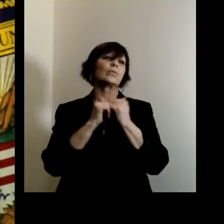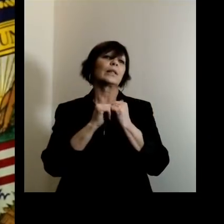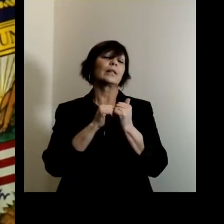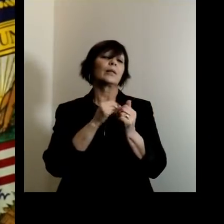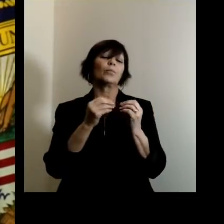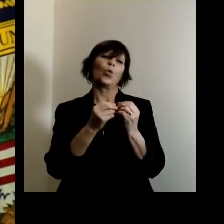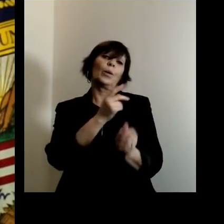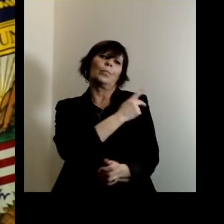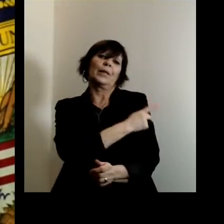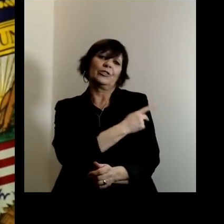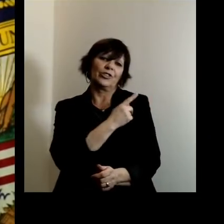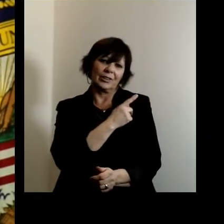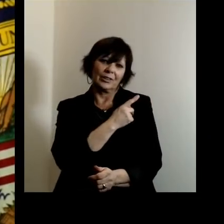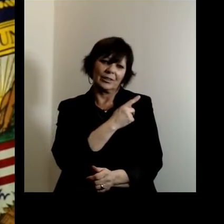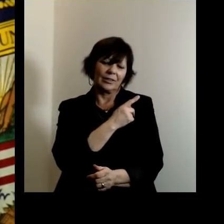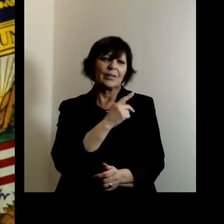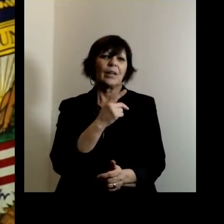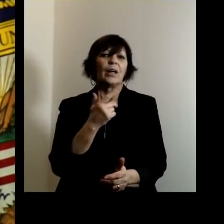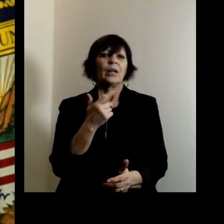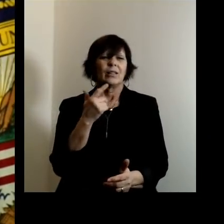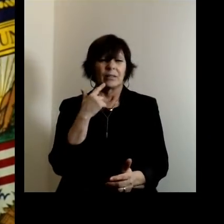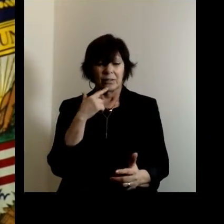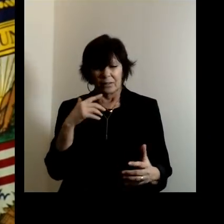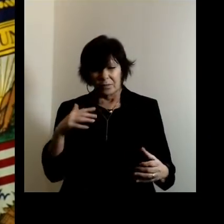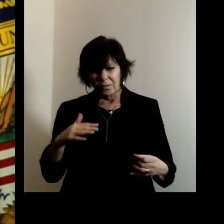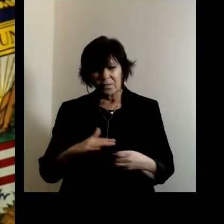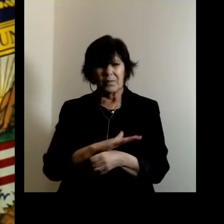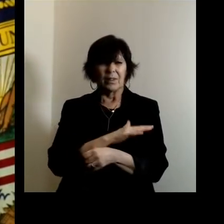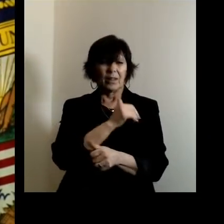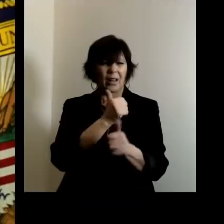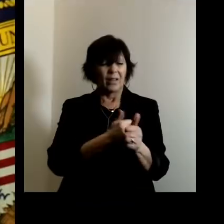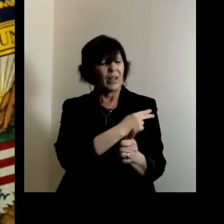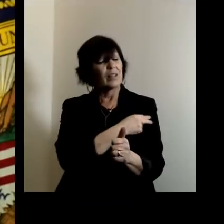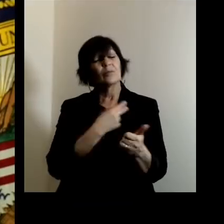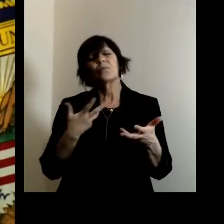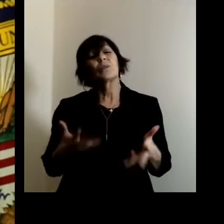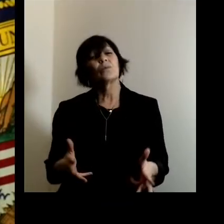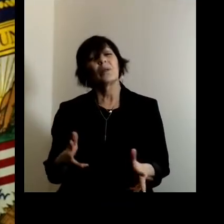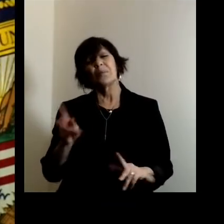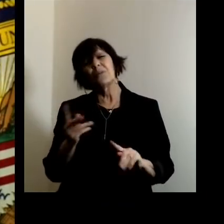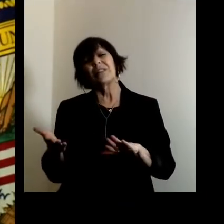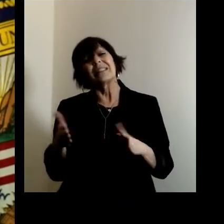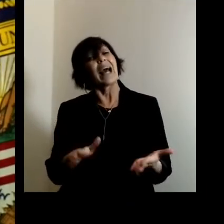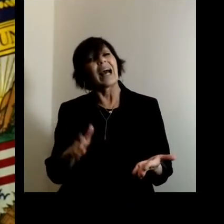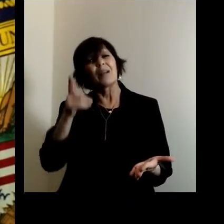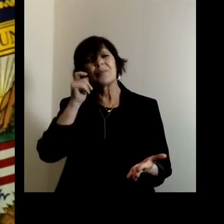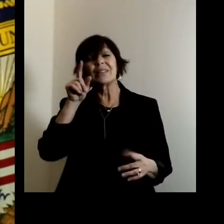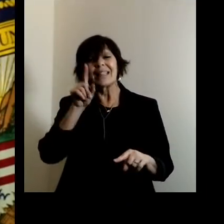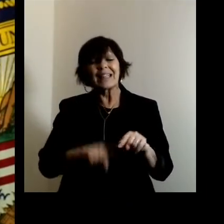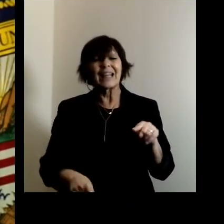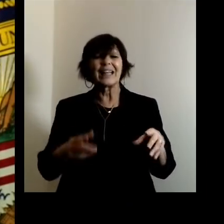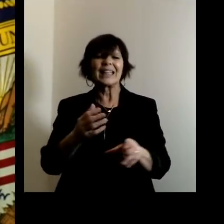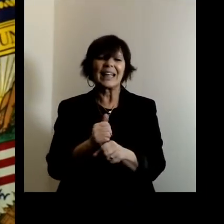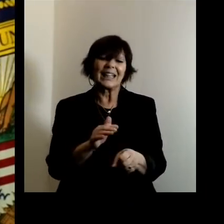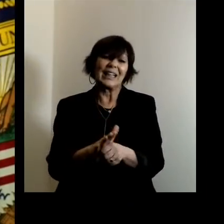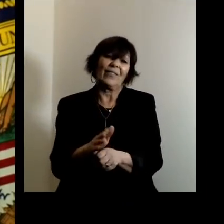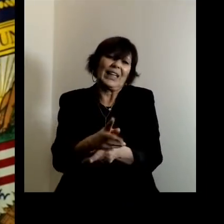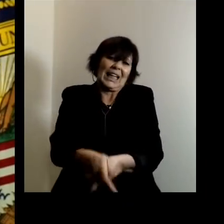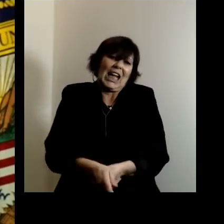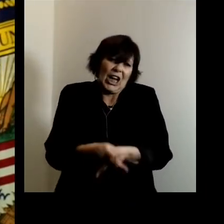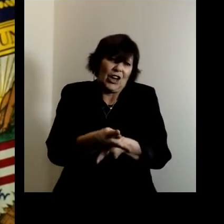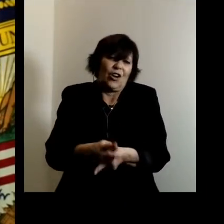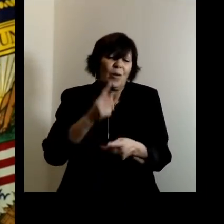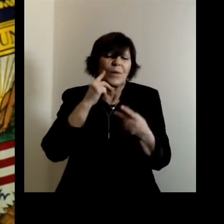to basically have every bed in a hospital full and people dying because they can't get the level of care they need because there are so